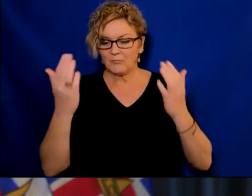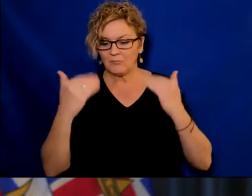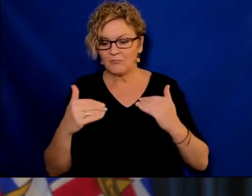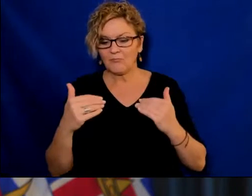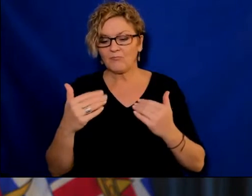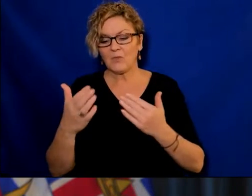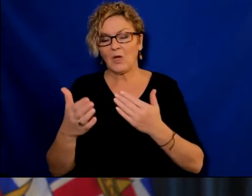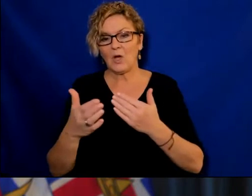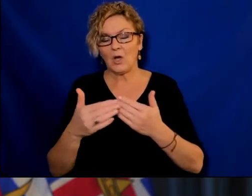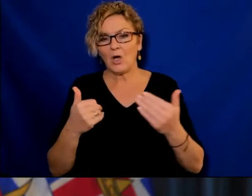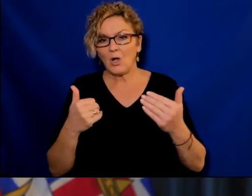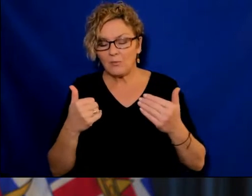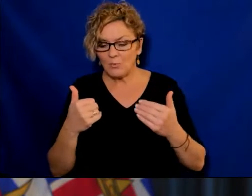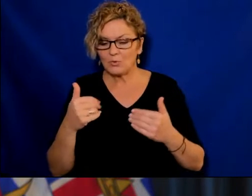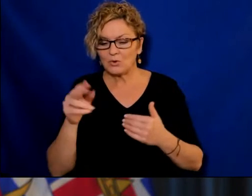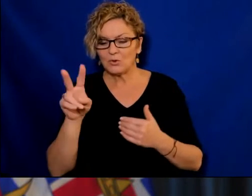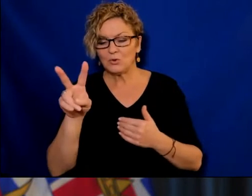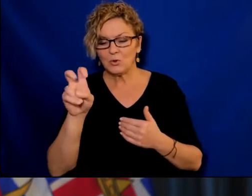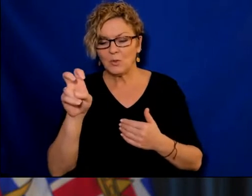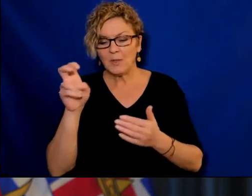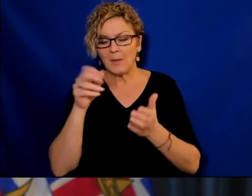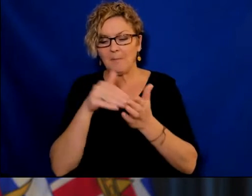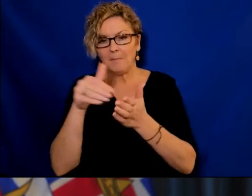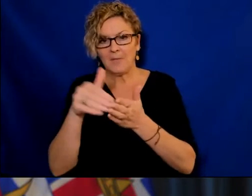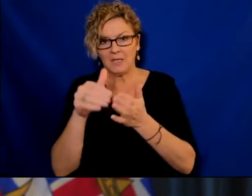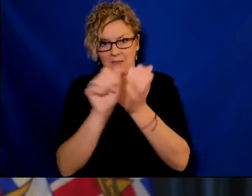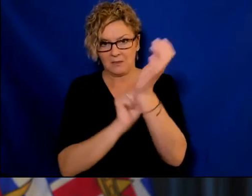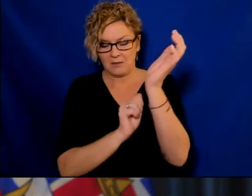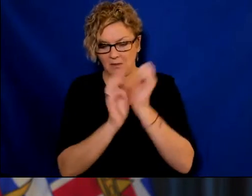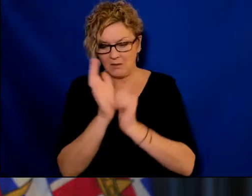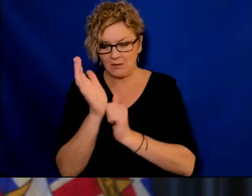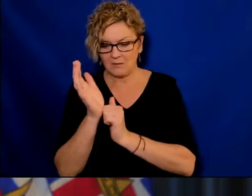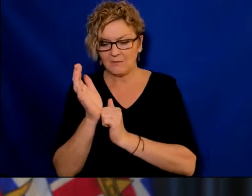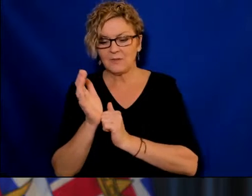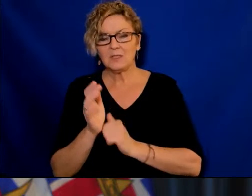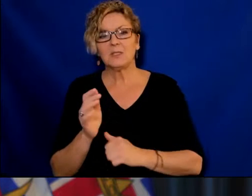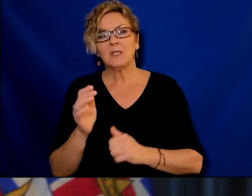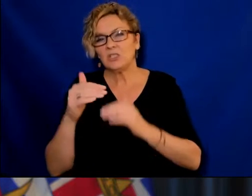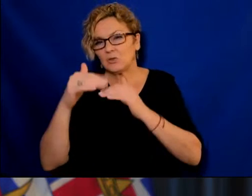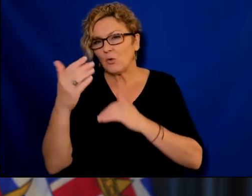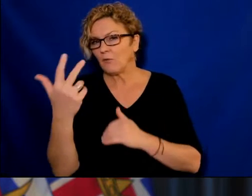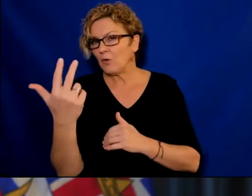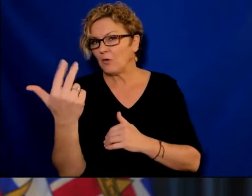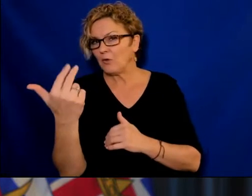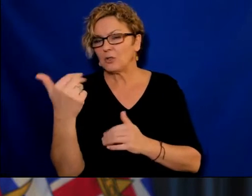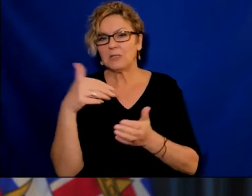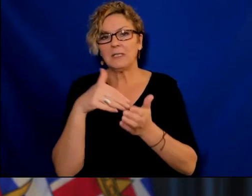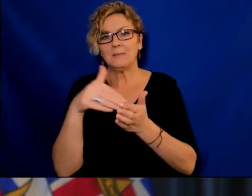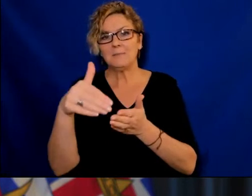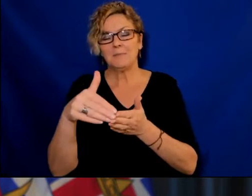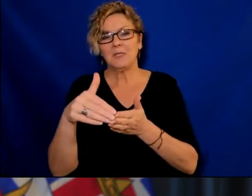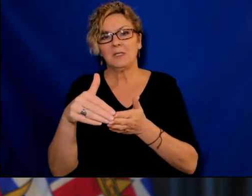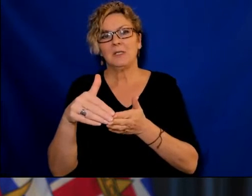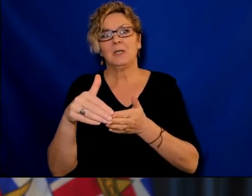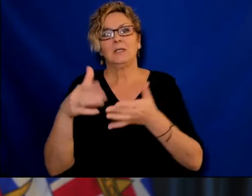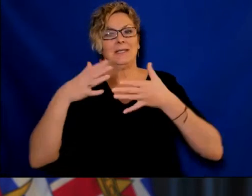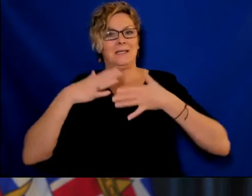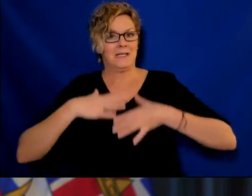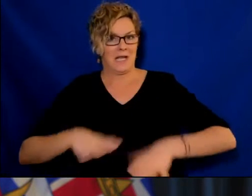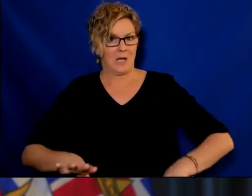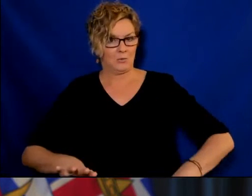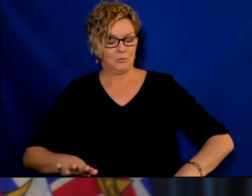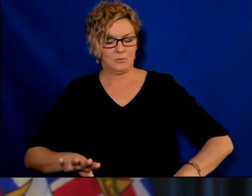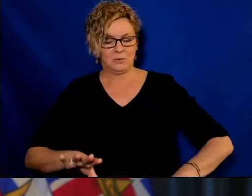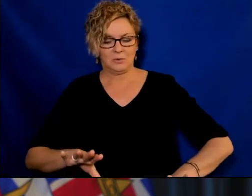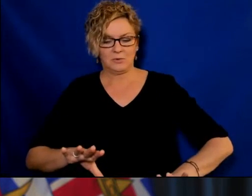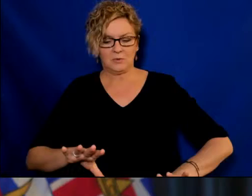222,500,000 pairs of gloves and just over 13,300,000 gowns. Over the last week, since the update